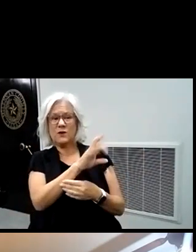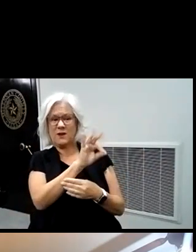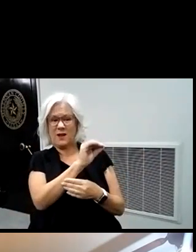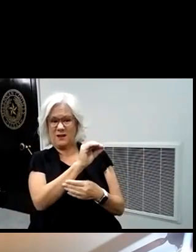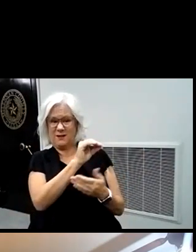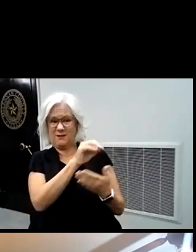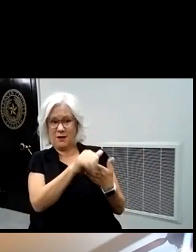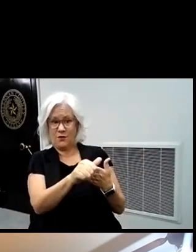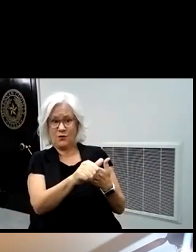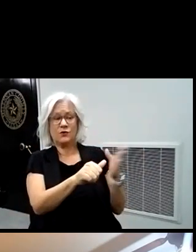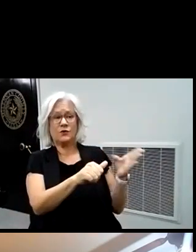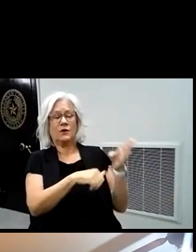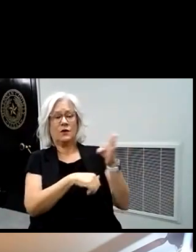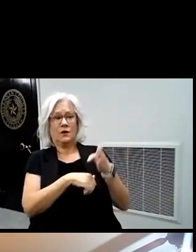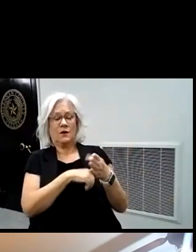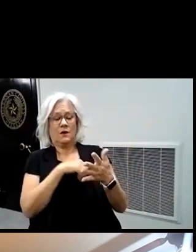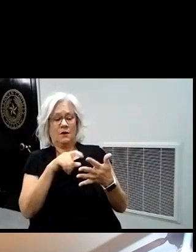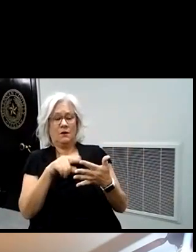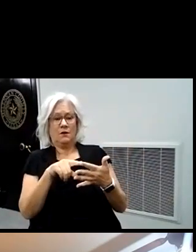$570,290.